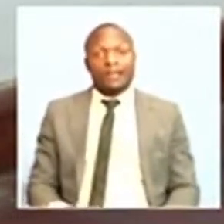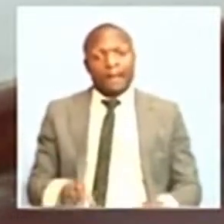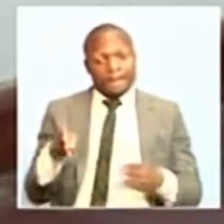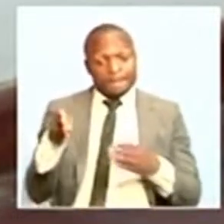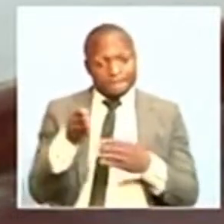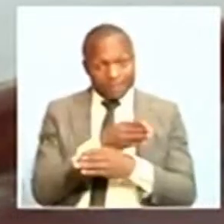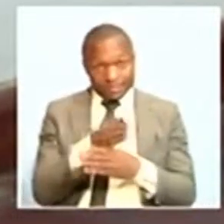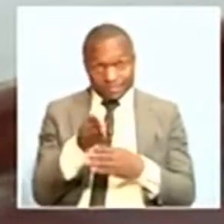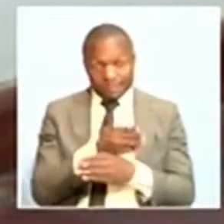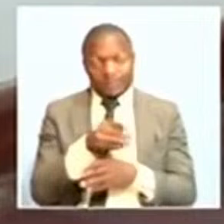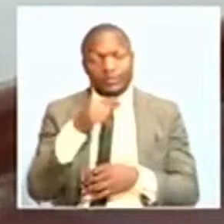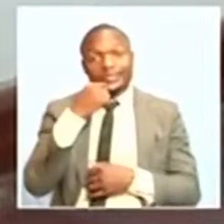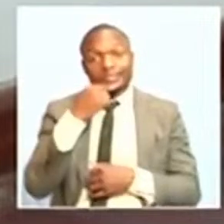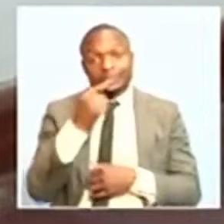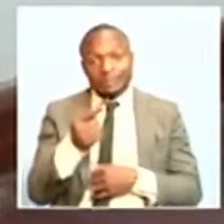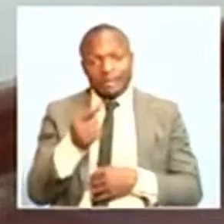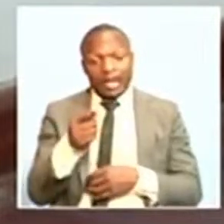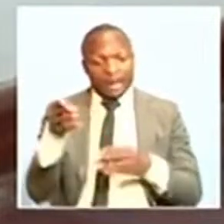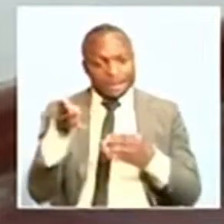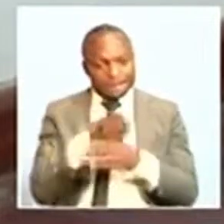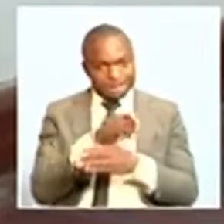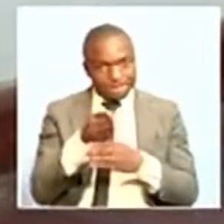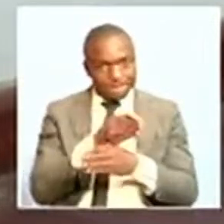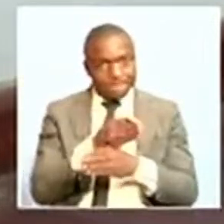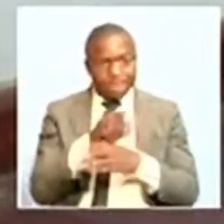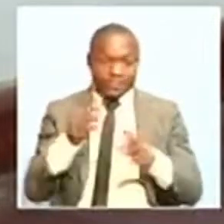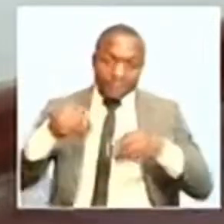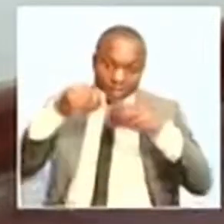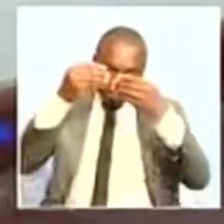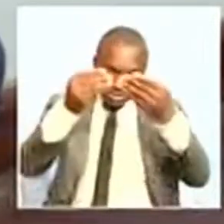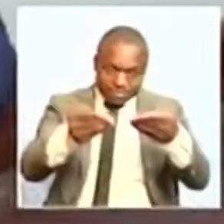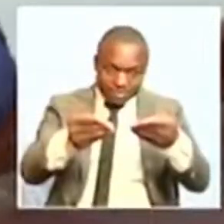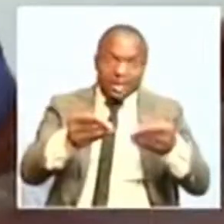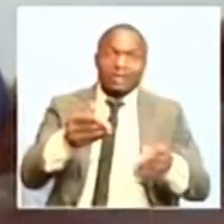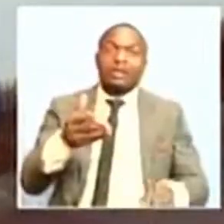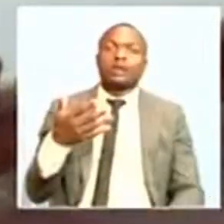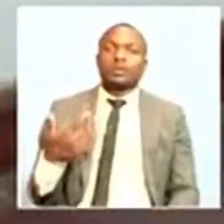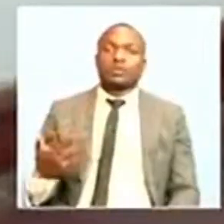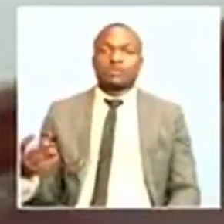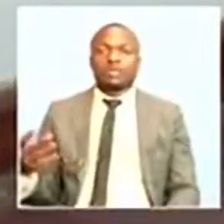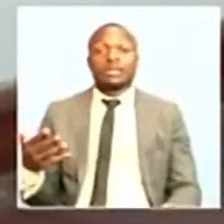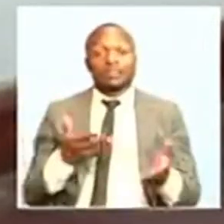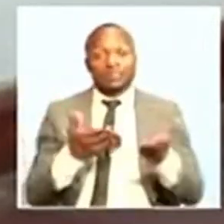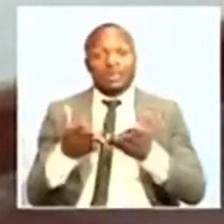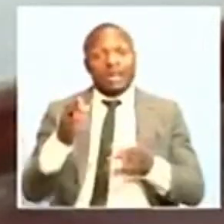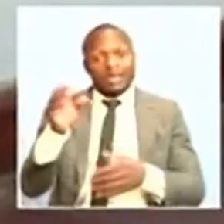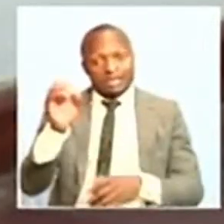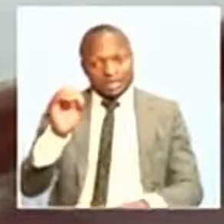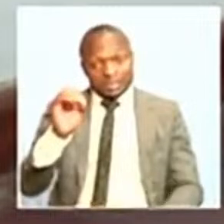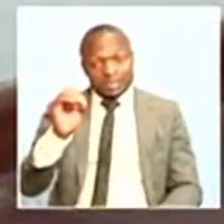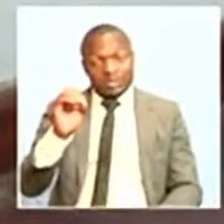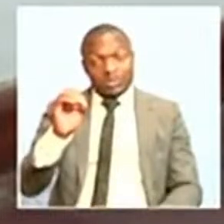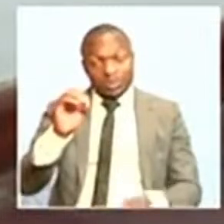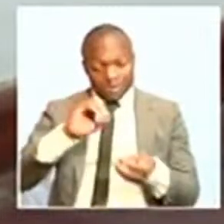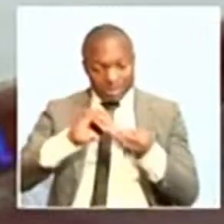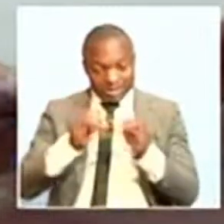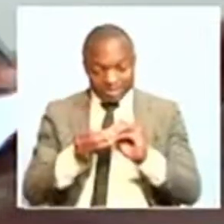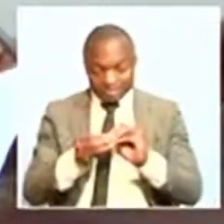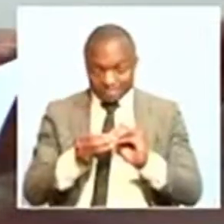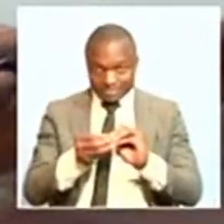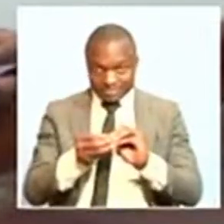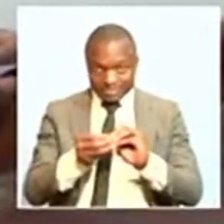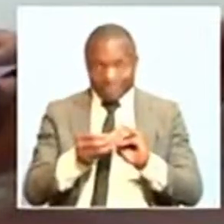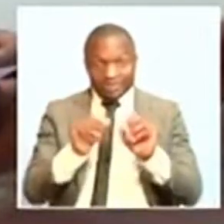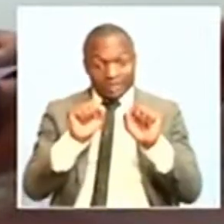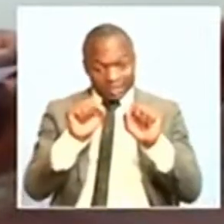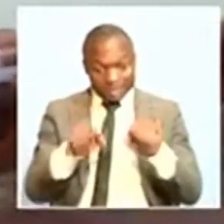businesses, we are saying that businesses supplying goods and services that are zero rated or that are categorized as such